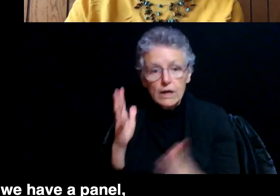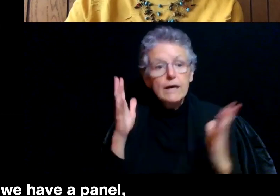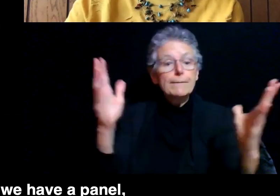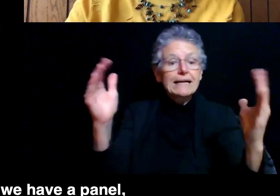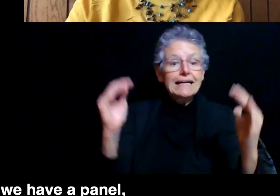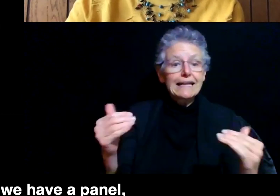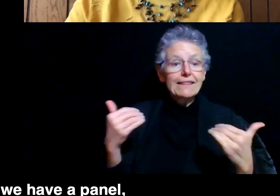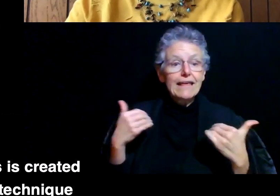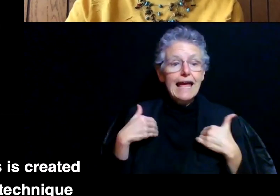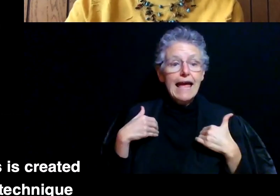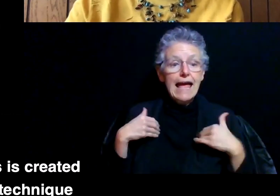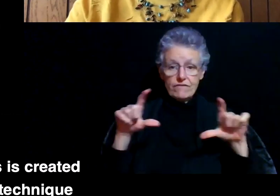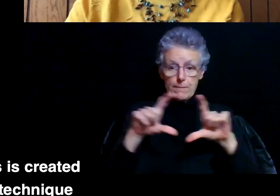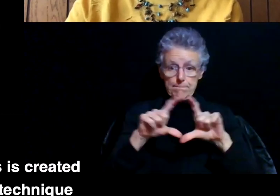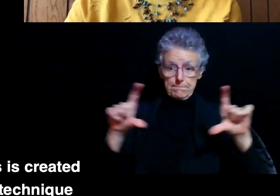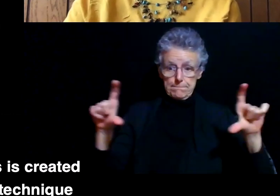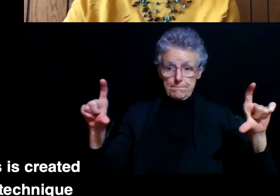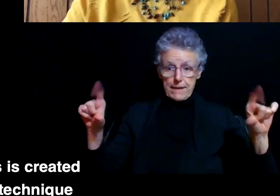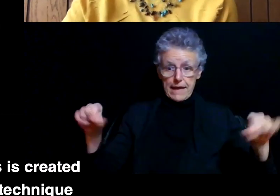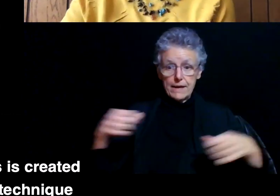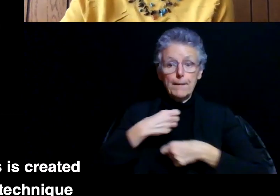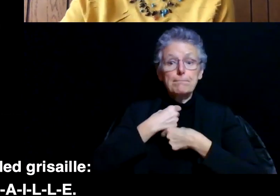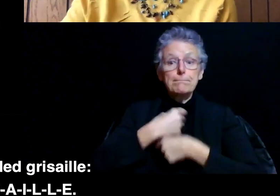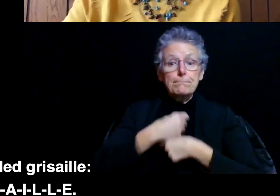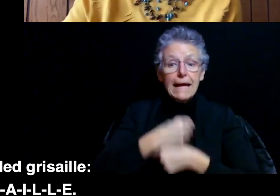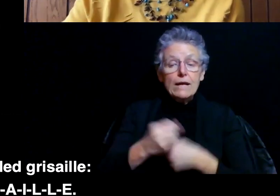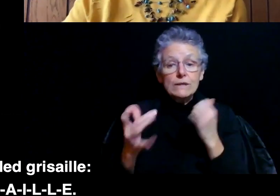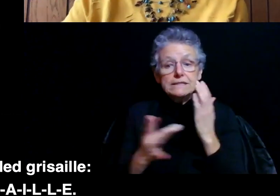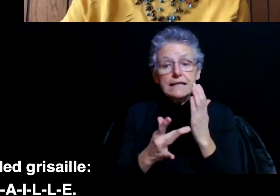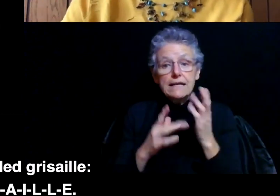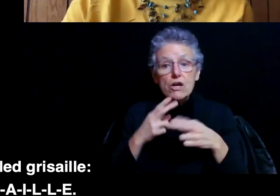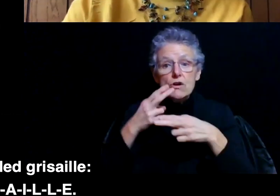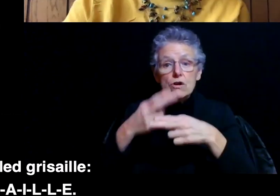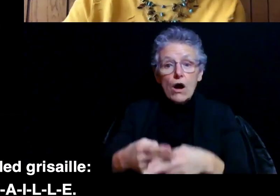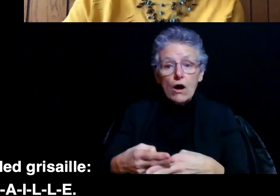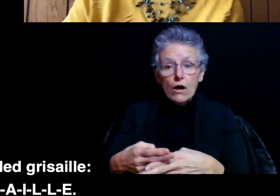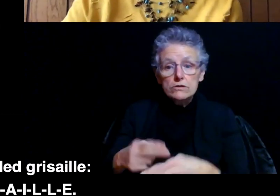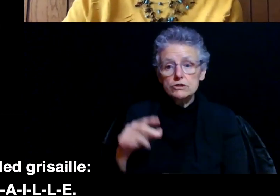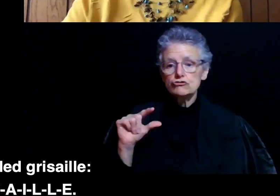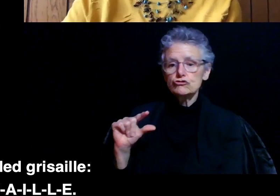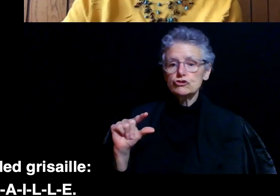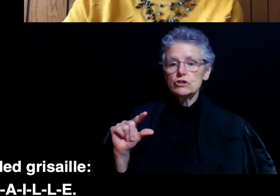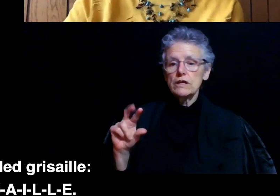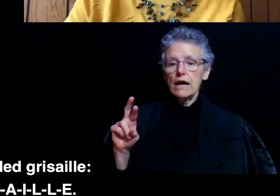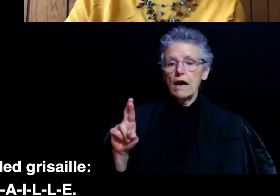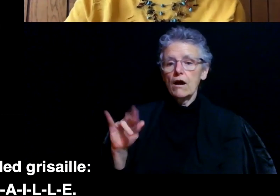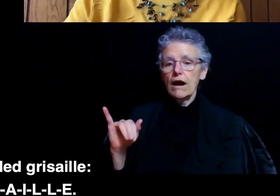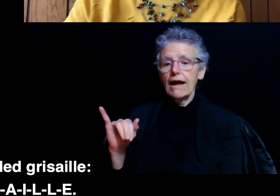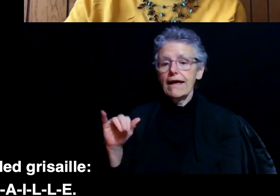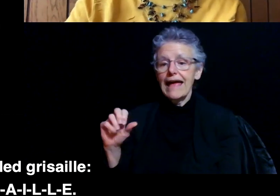we have a panel, and this is created with a technique that's called grisaille,